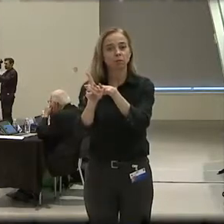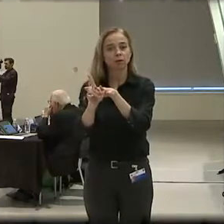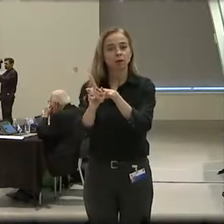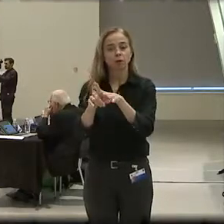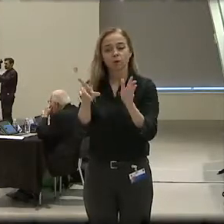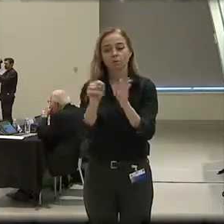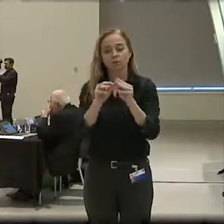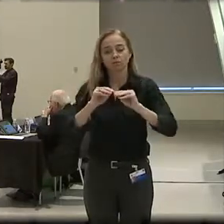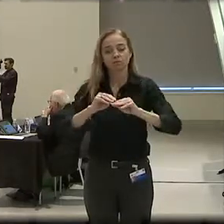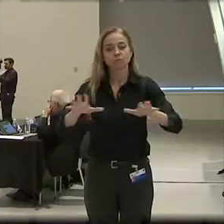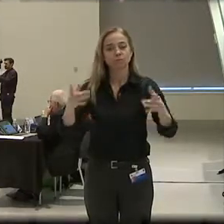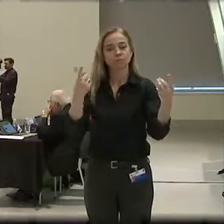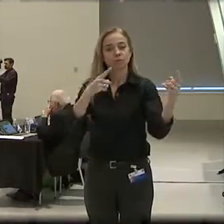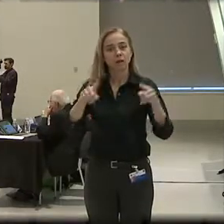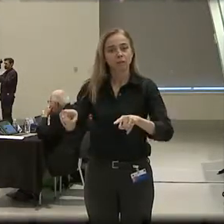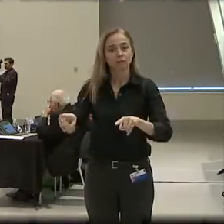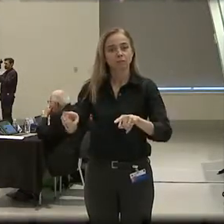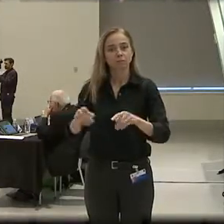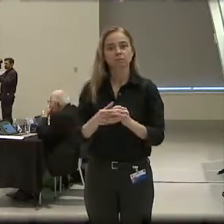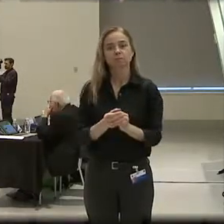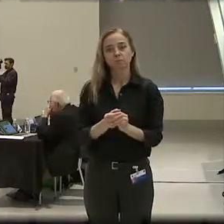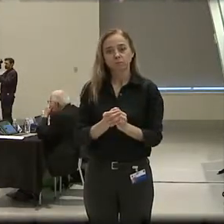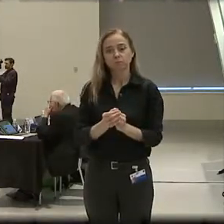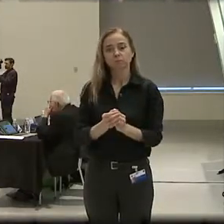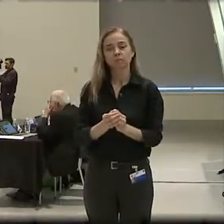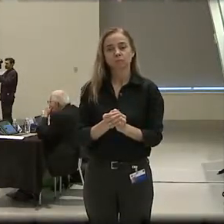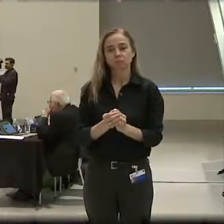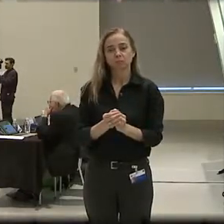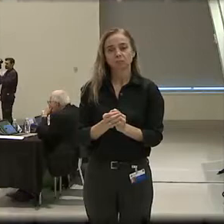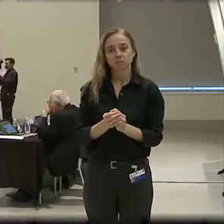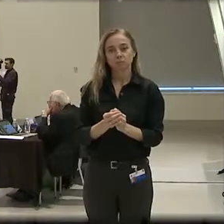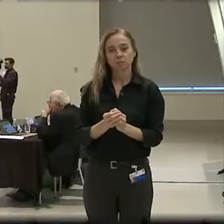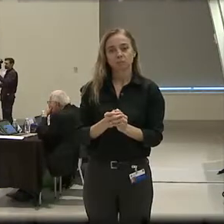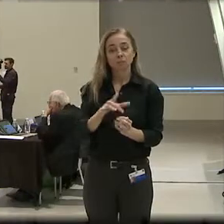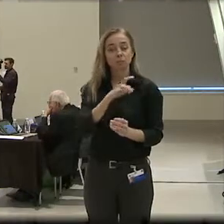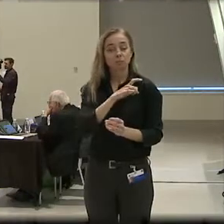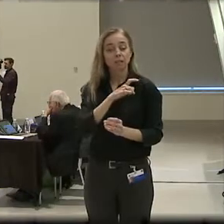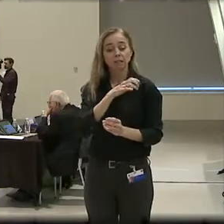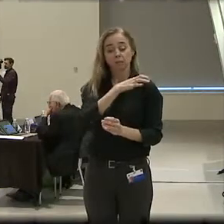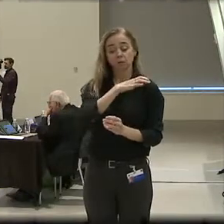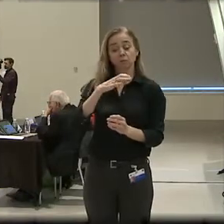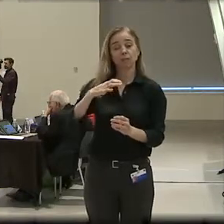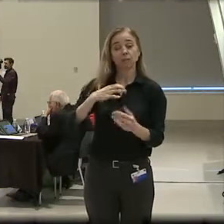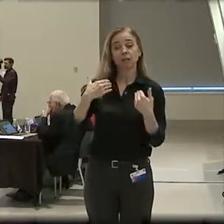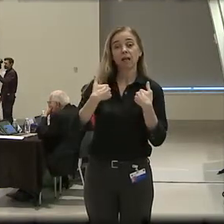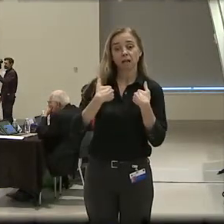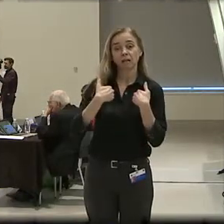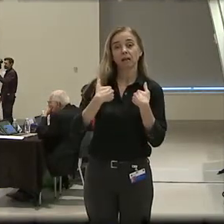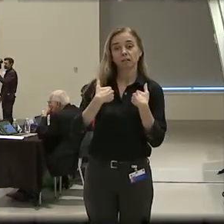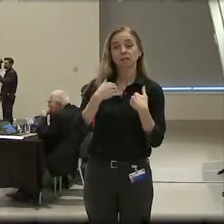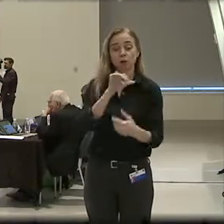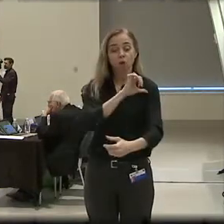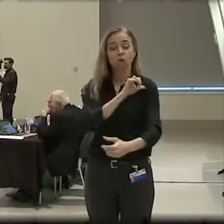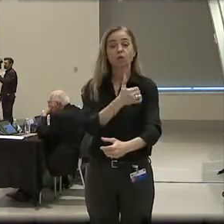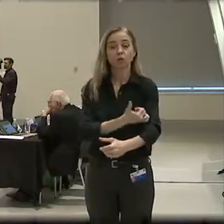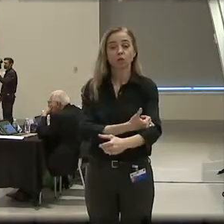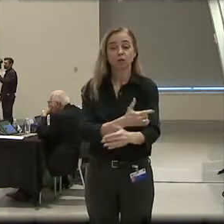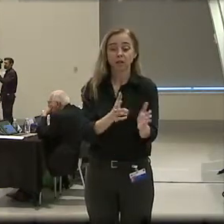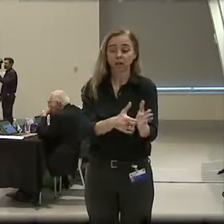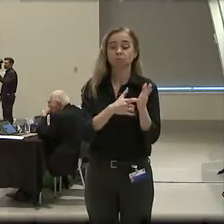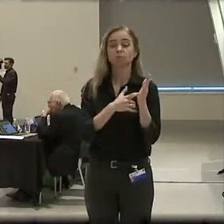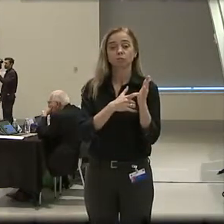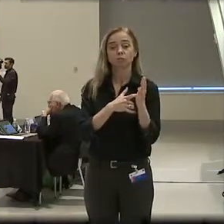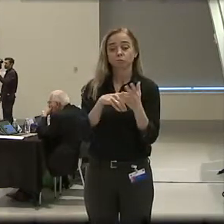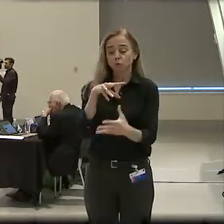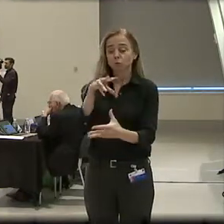public, if issues rise to the surface, and the Police Commission has the authority and actually the mandate